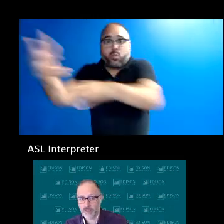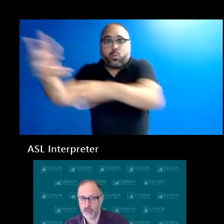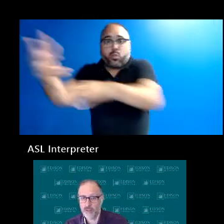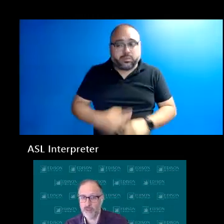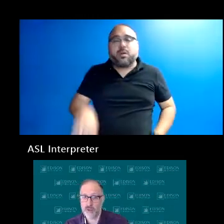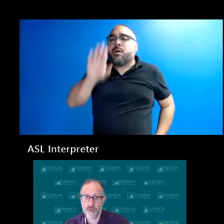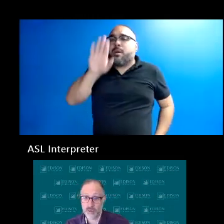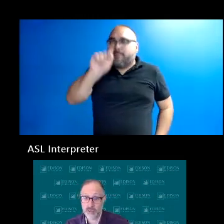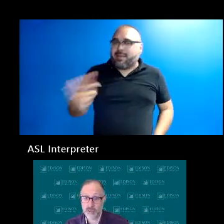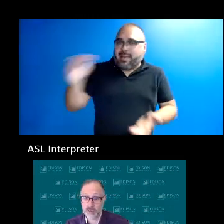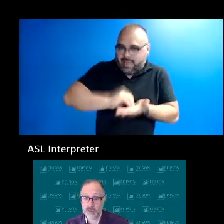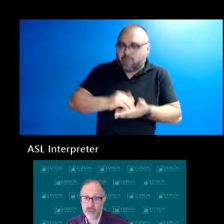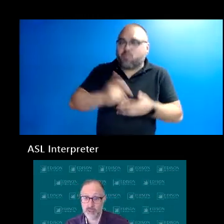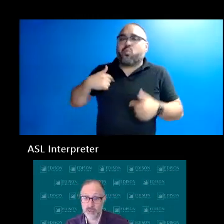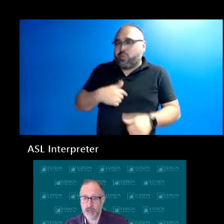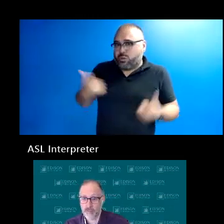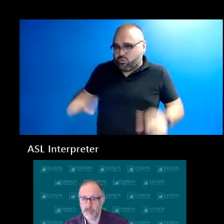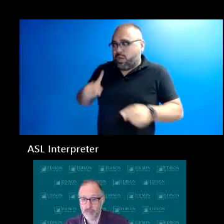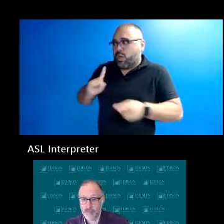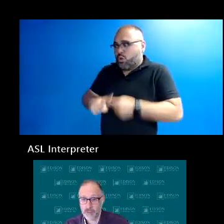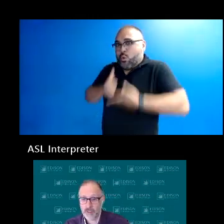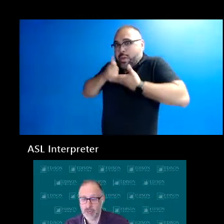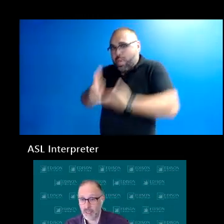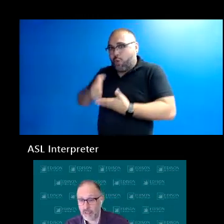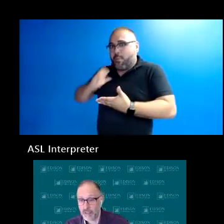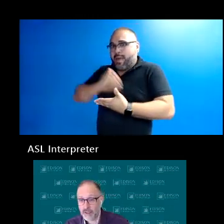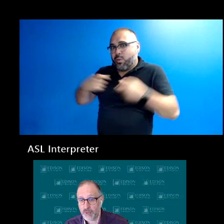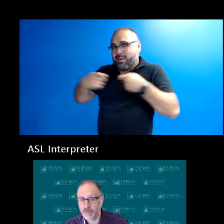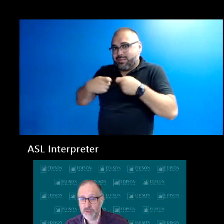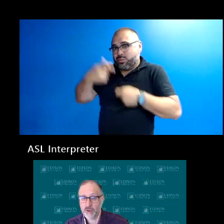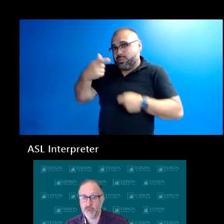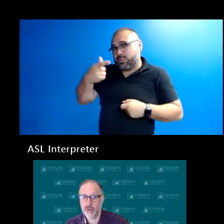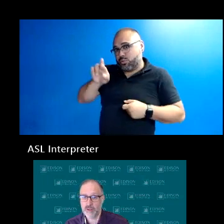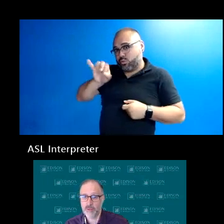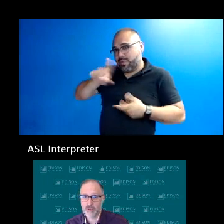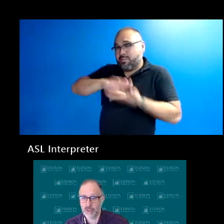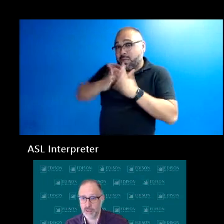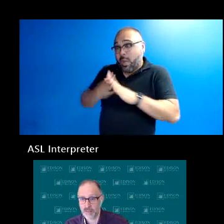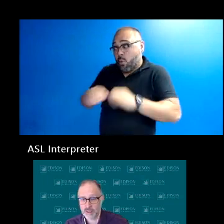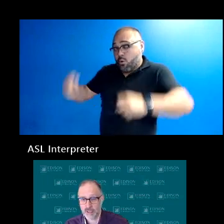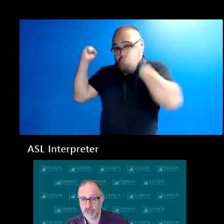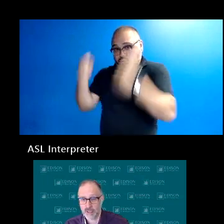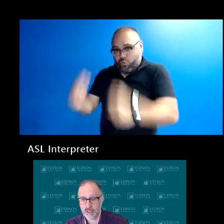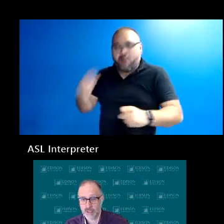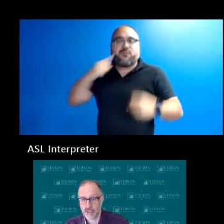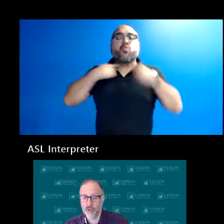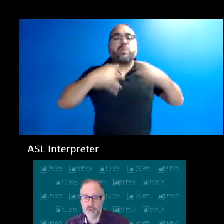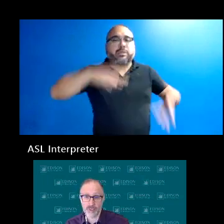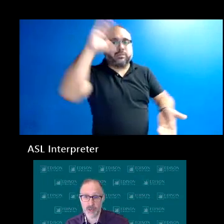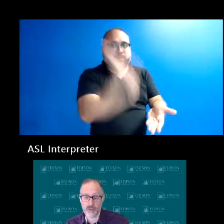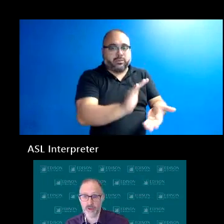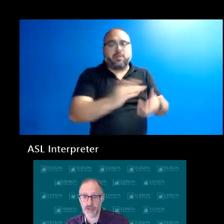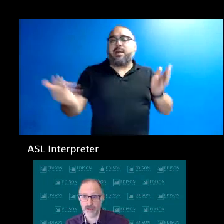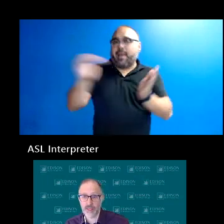grid to reduce those risks and likelihood of wildfire. So we are deploying cover conductor. We're